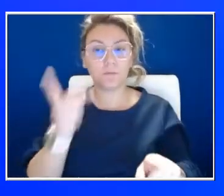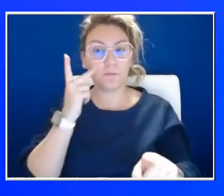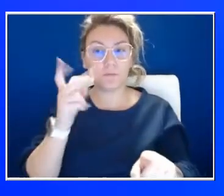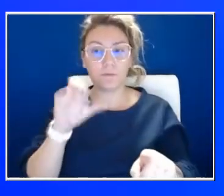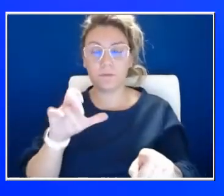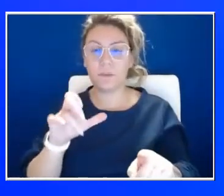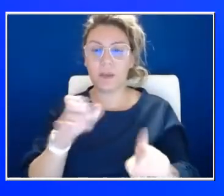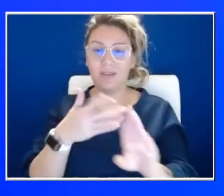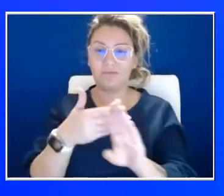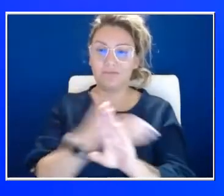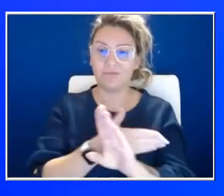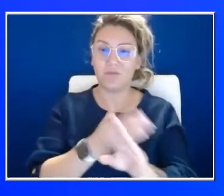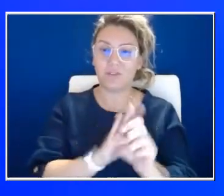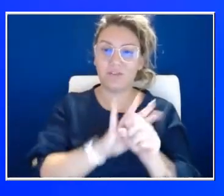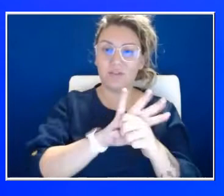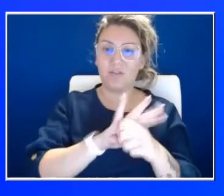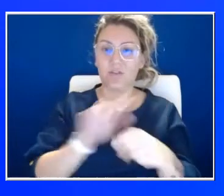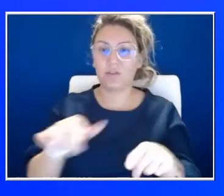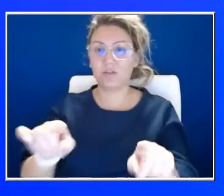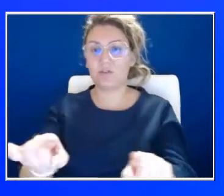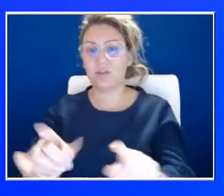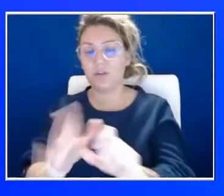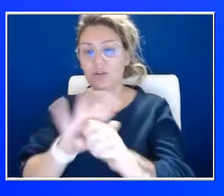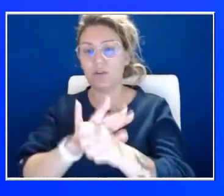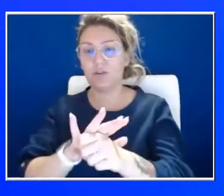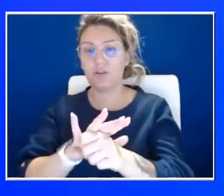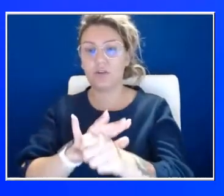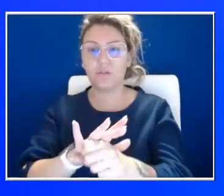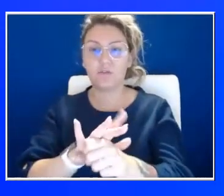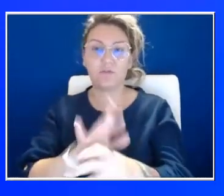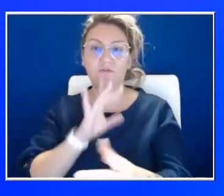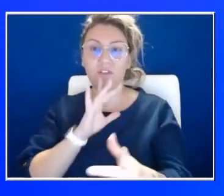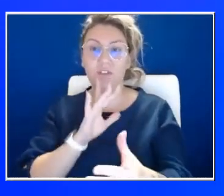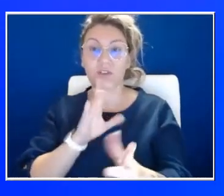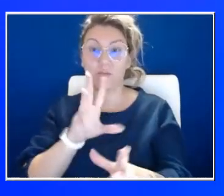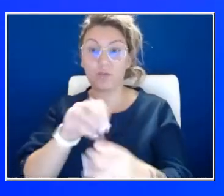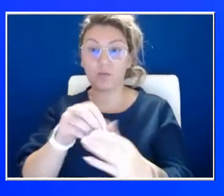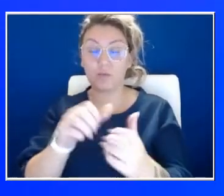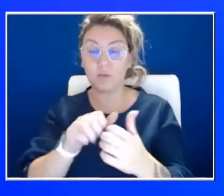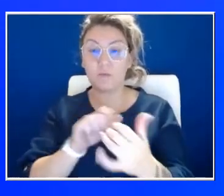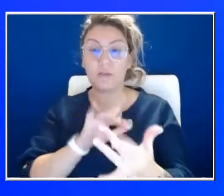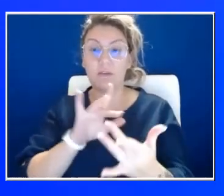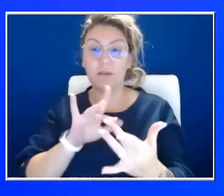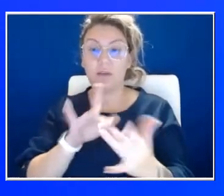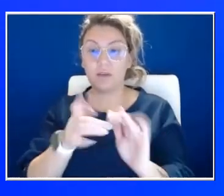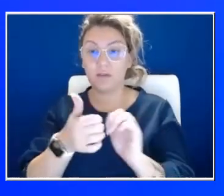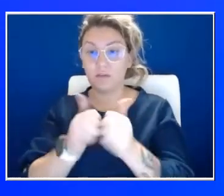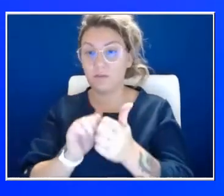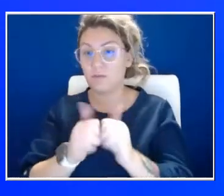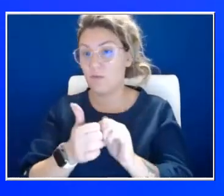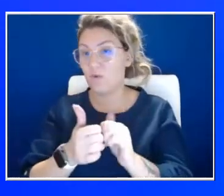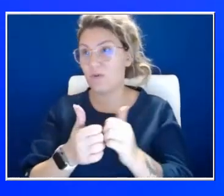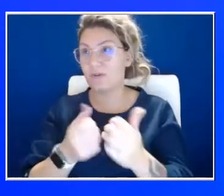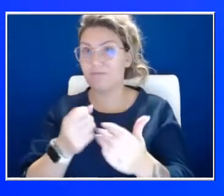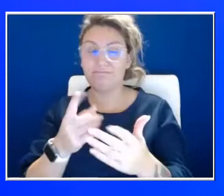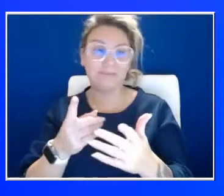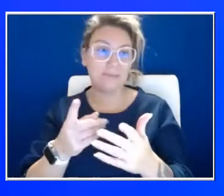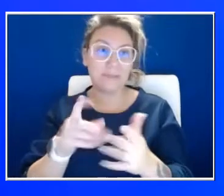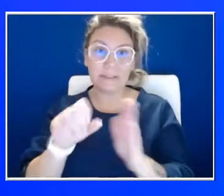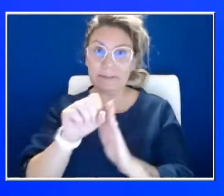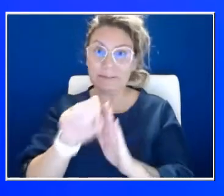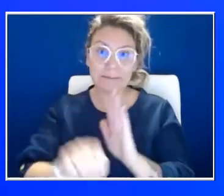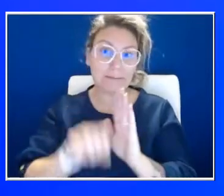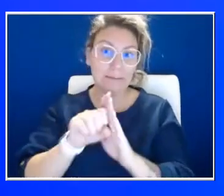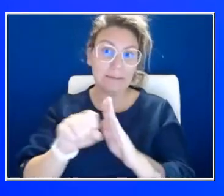COVID, the participation rate in contact and collision sports went down. Some games were canceled. The season was basically reduced.